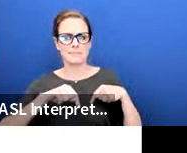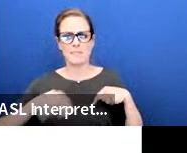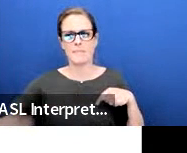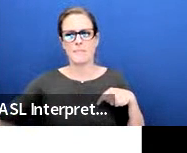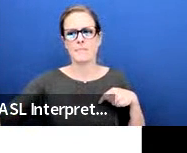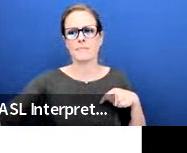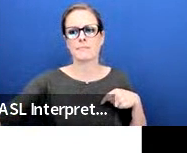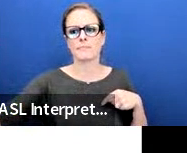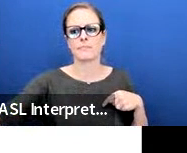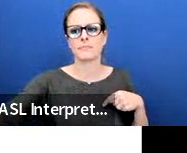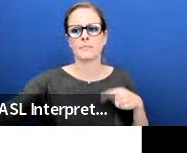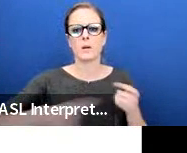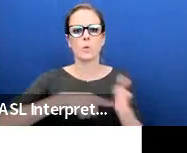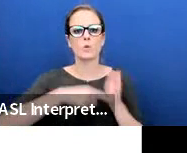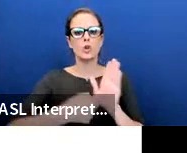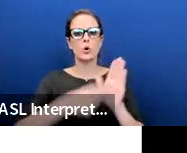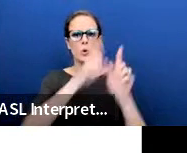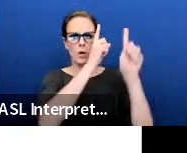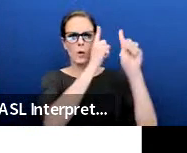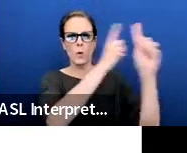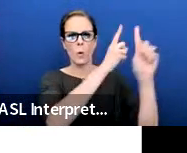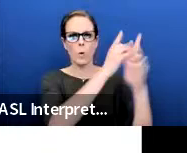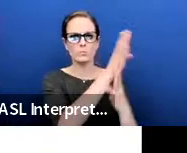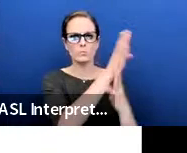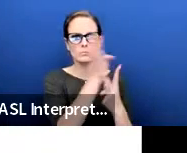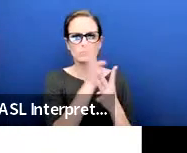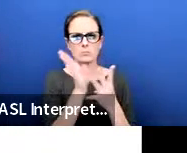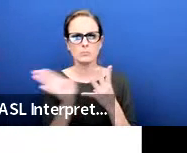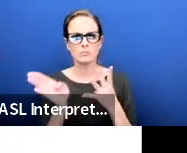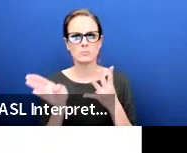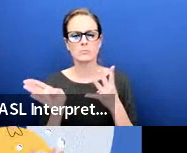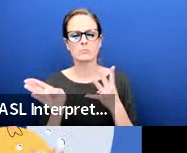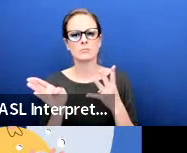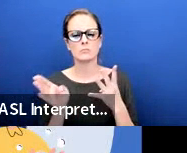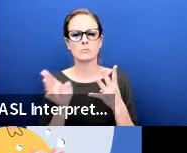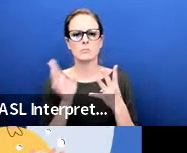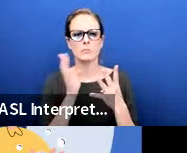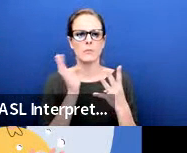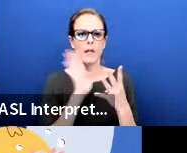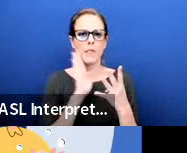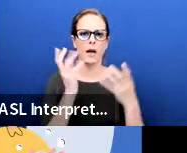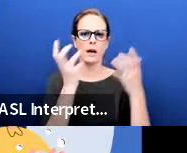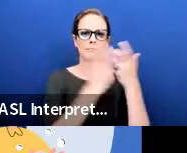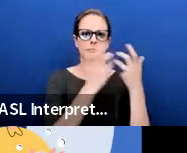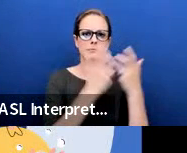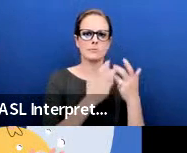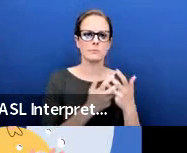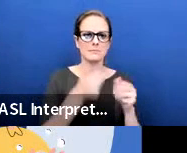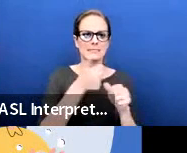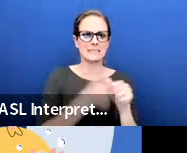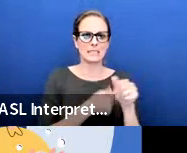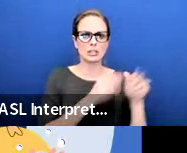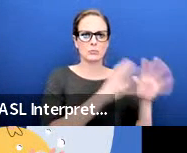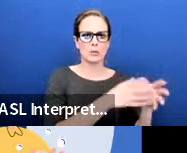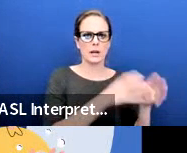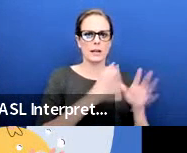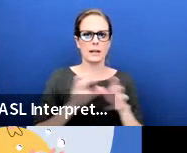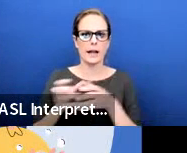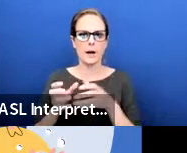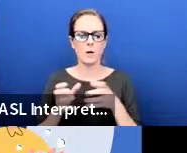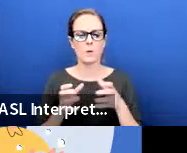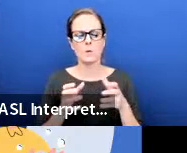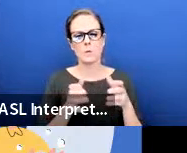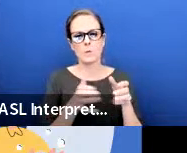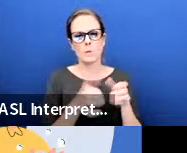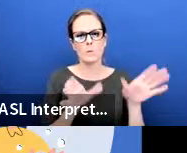show you the different goal areas, which correspond to the breakout rooms. There we go. So you can see those are the